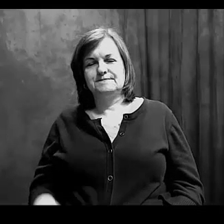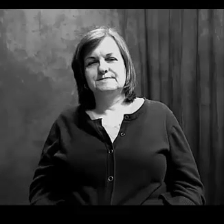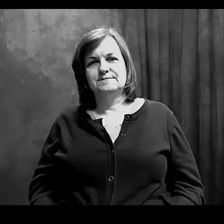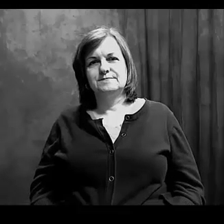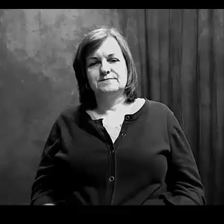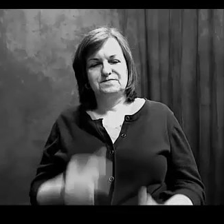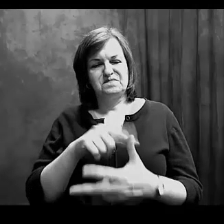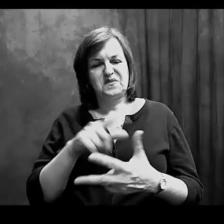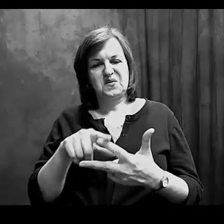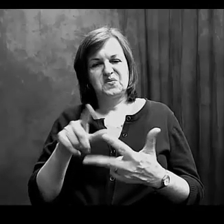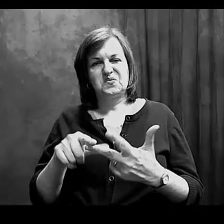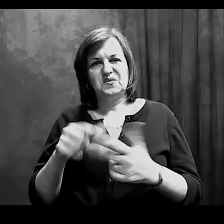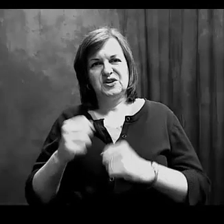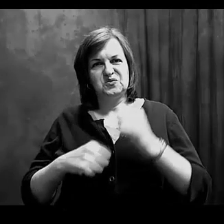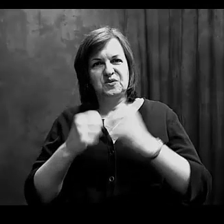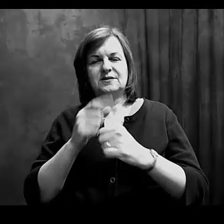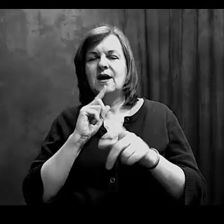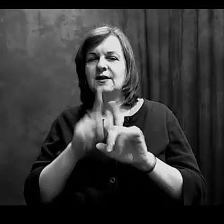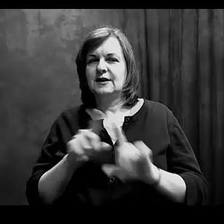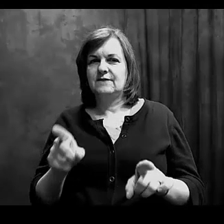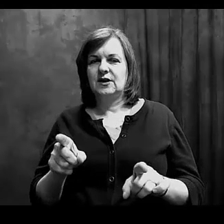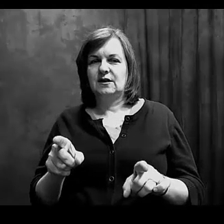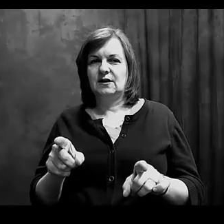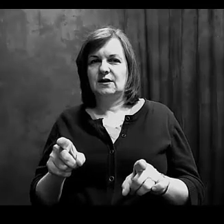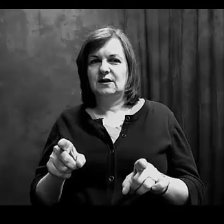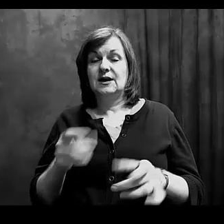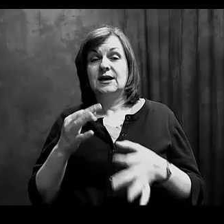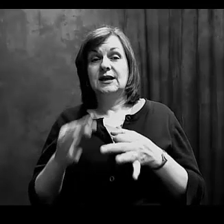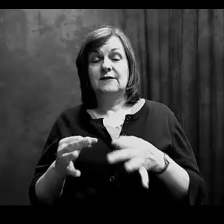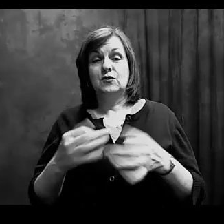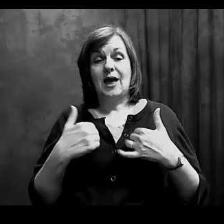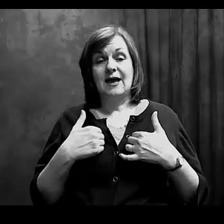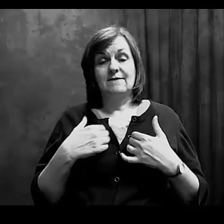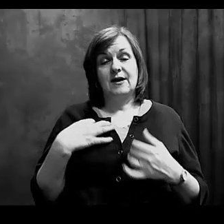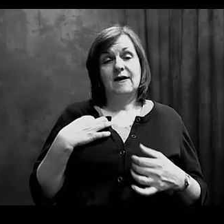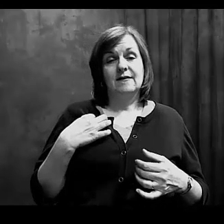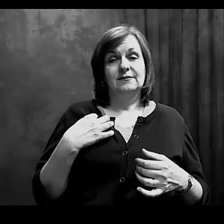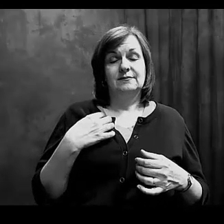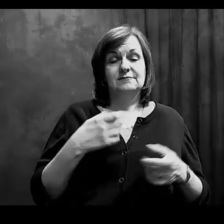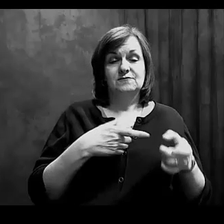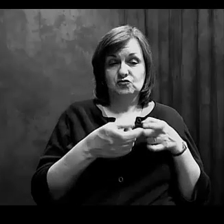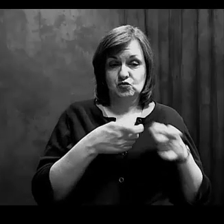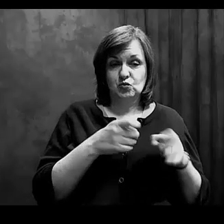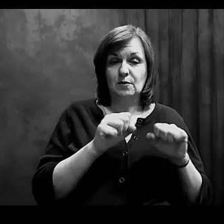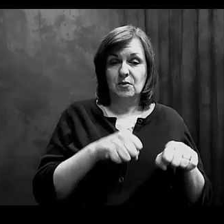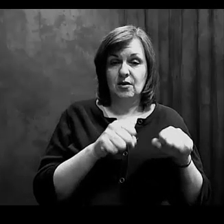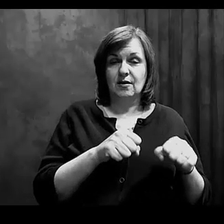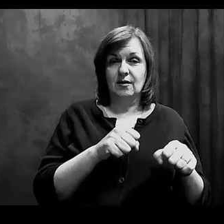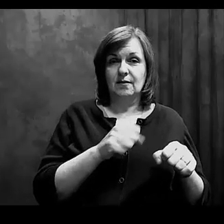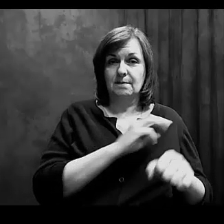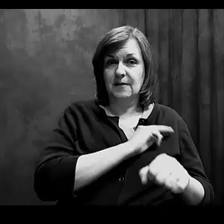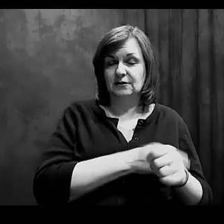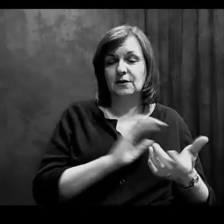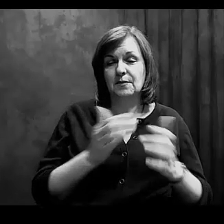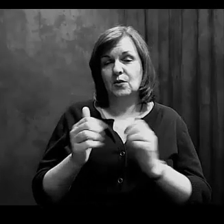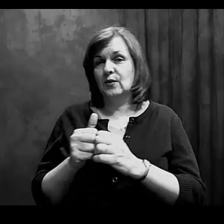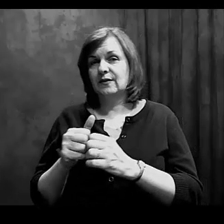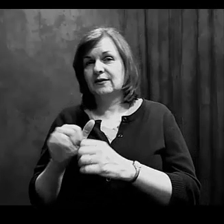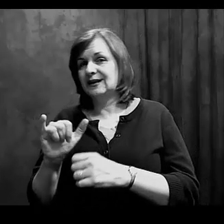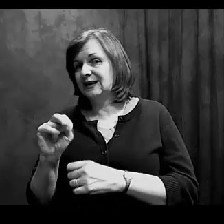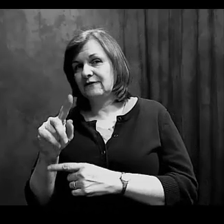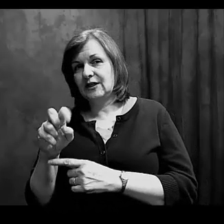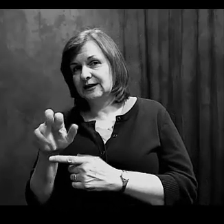Their structures are different. We will look at that because if muscles are going to be voluntary versus involuntary, they're going to have to